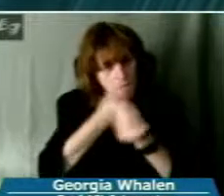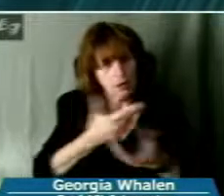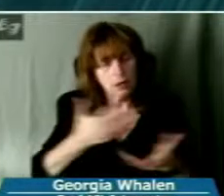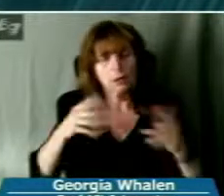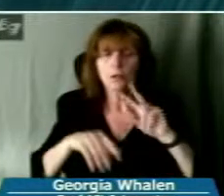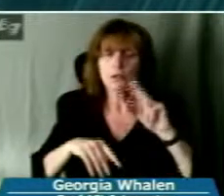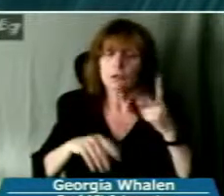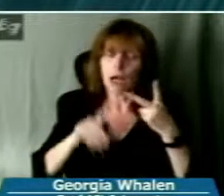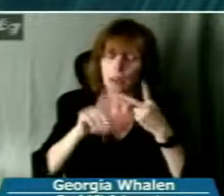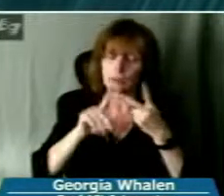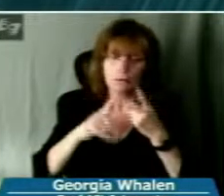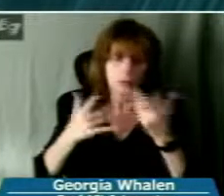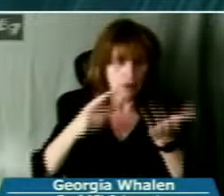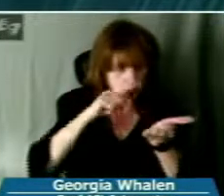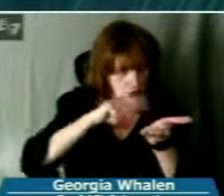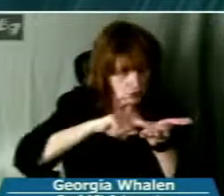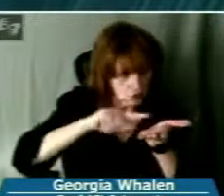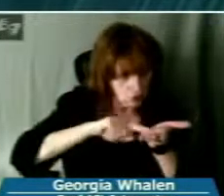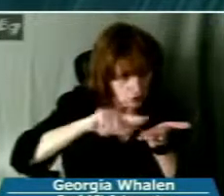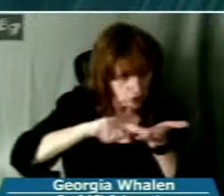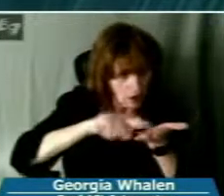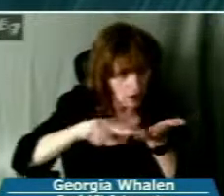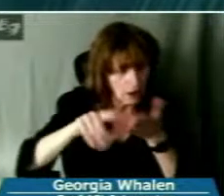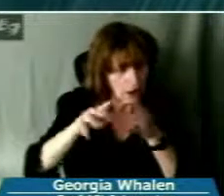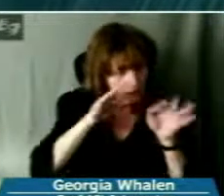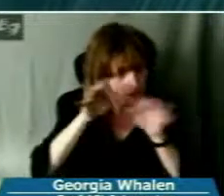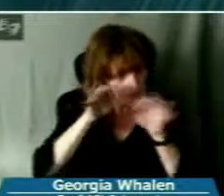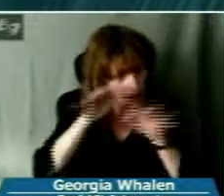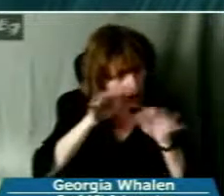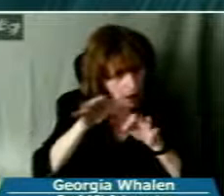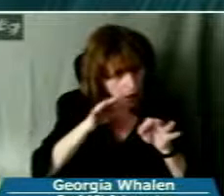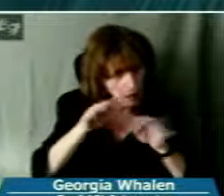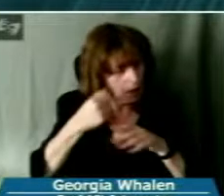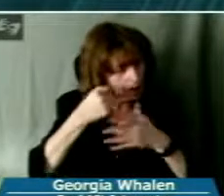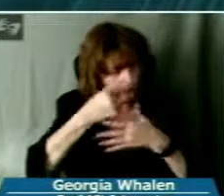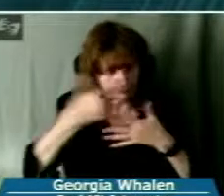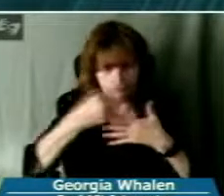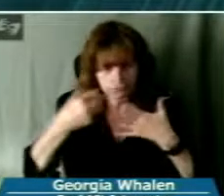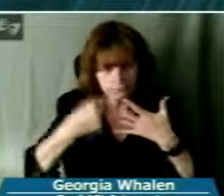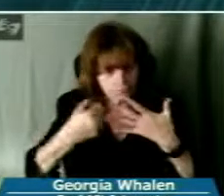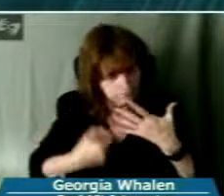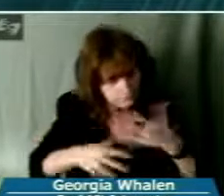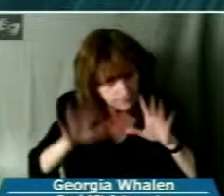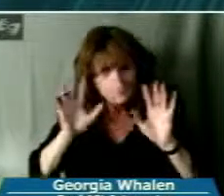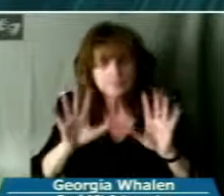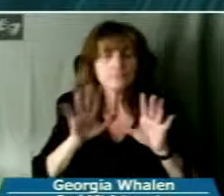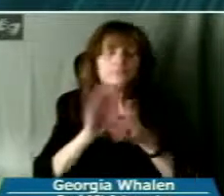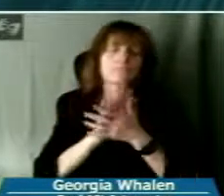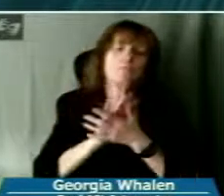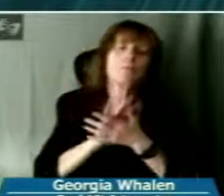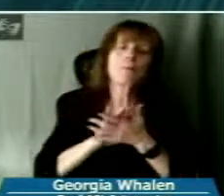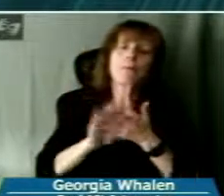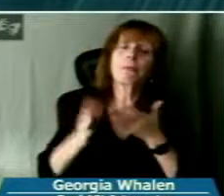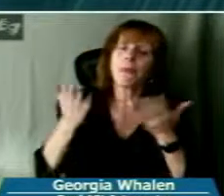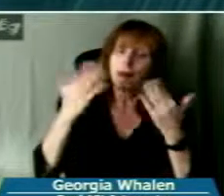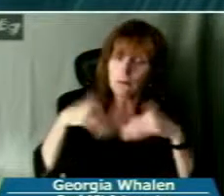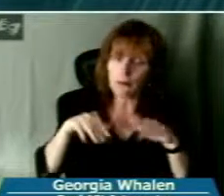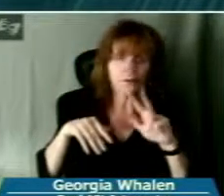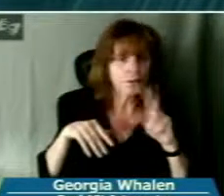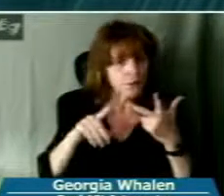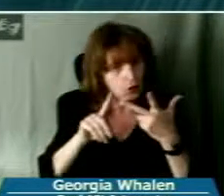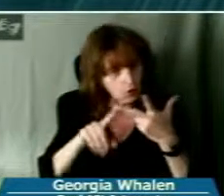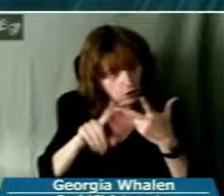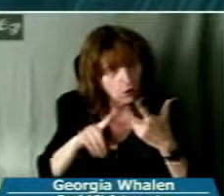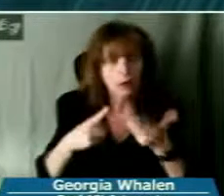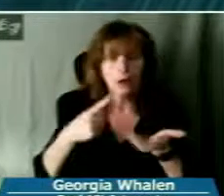audit with them. So we went through all of the expectations and went over those with them. And then we did follow-up audits with them to make sure